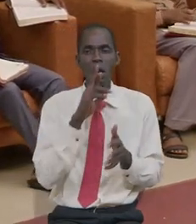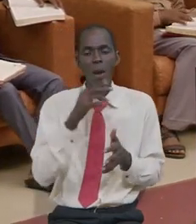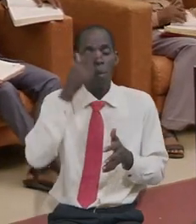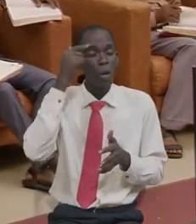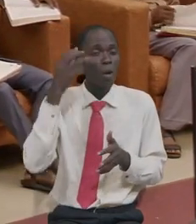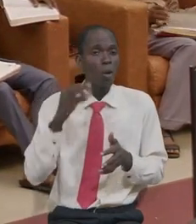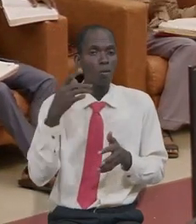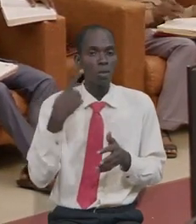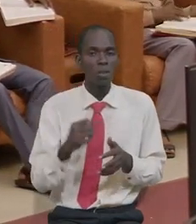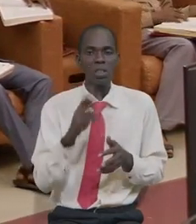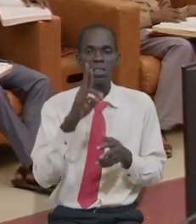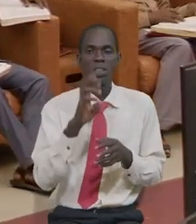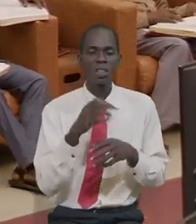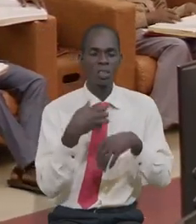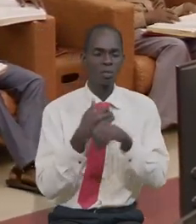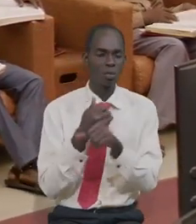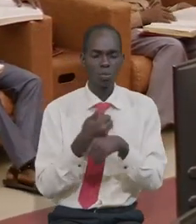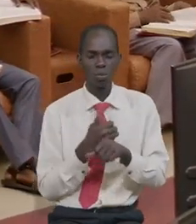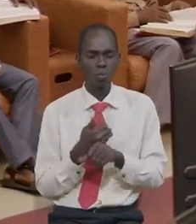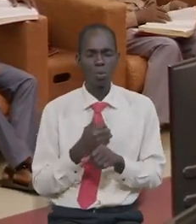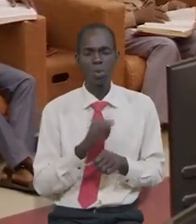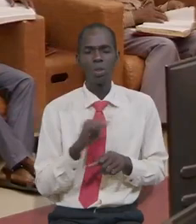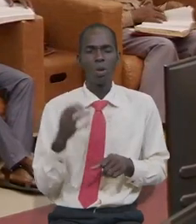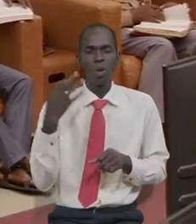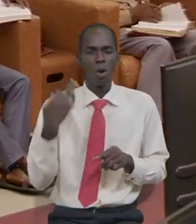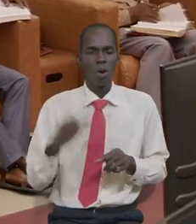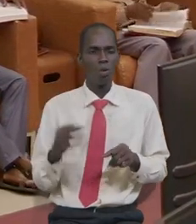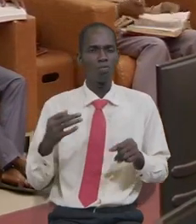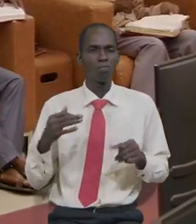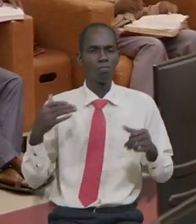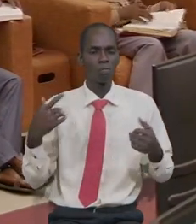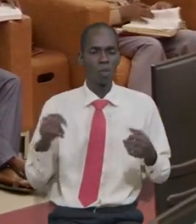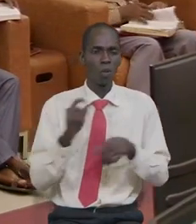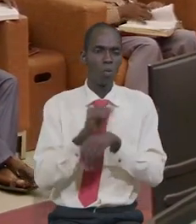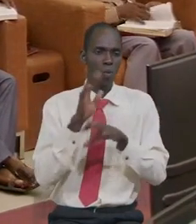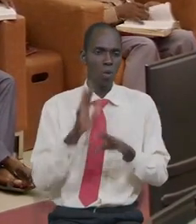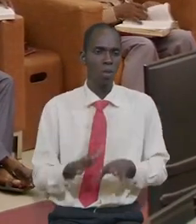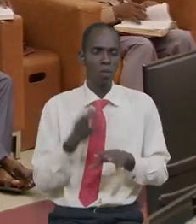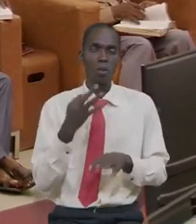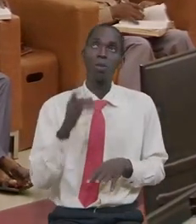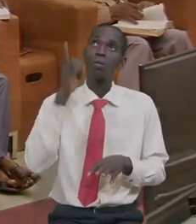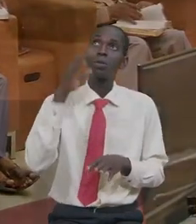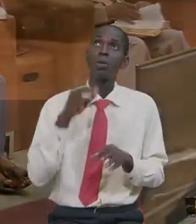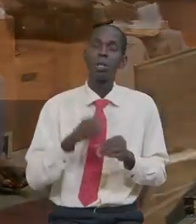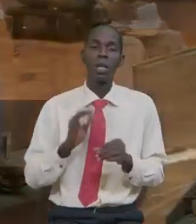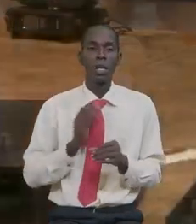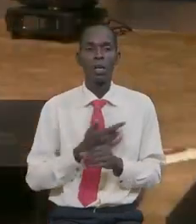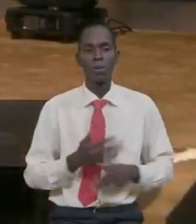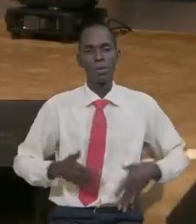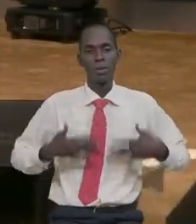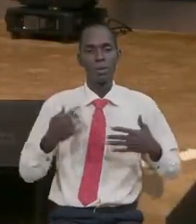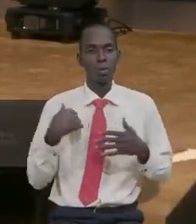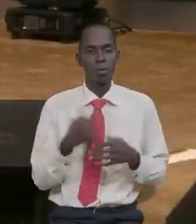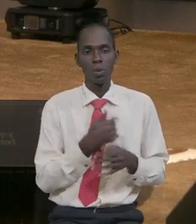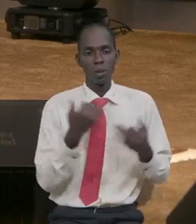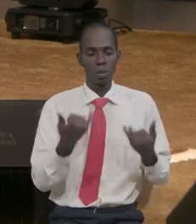refining agency of God in our lives, and we keep on persevering. Look at